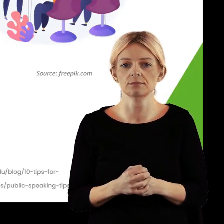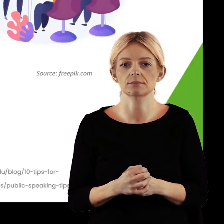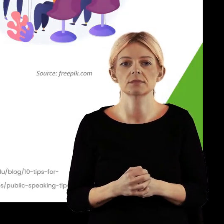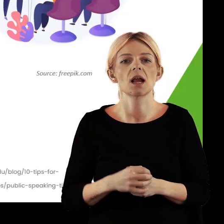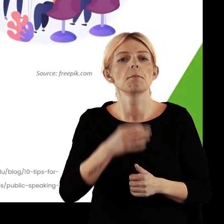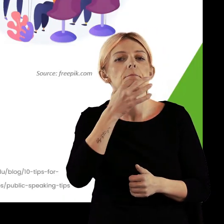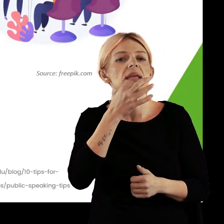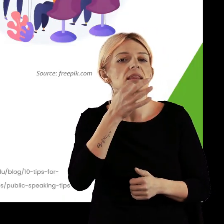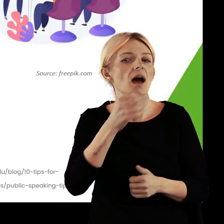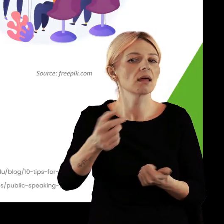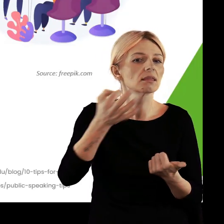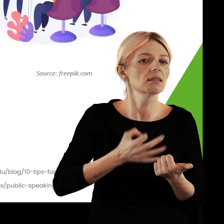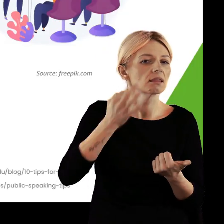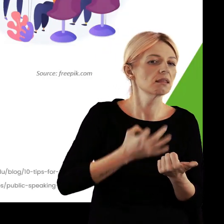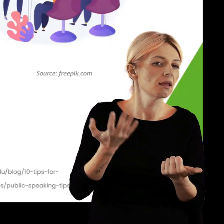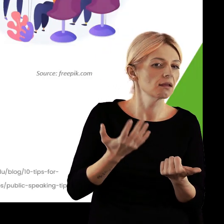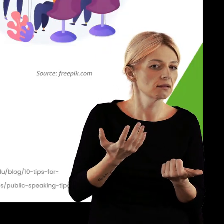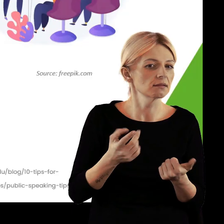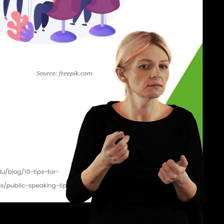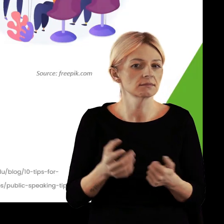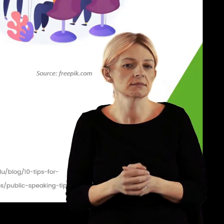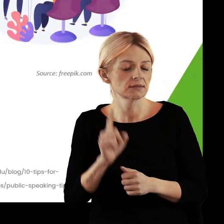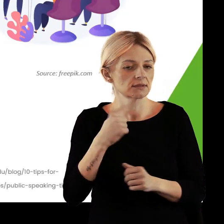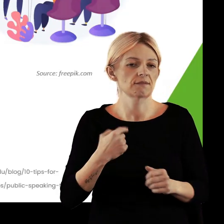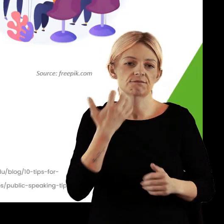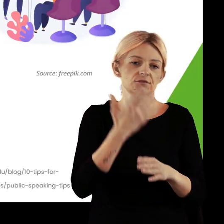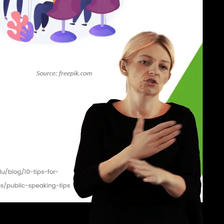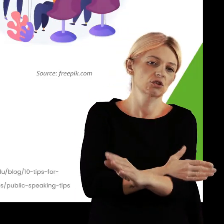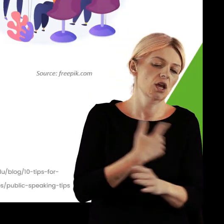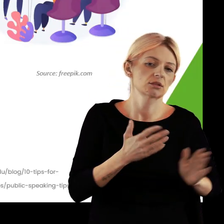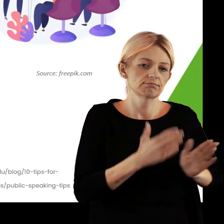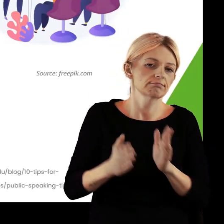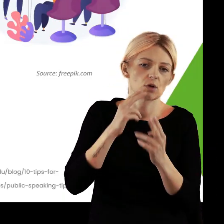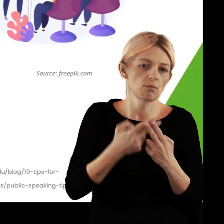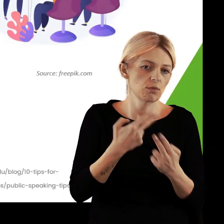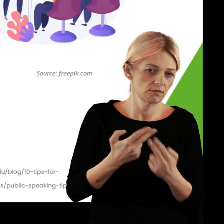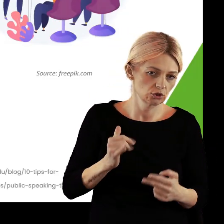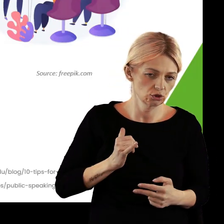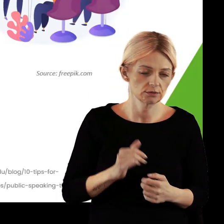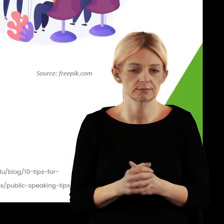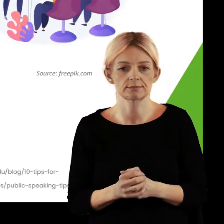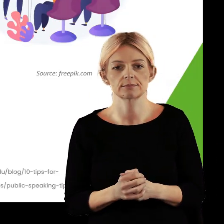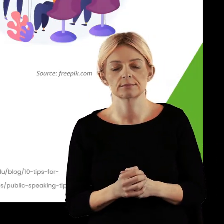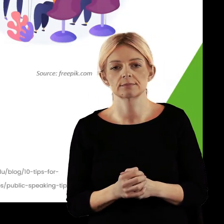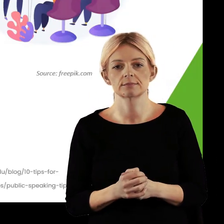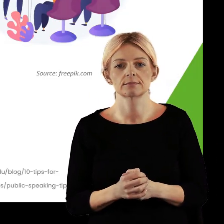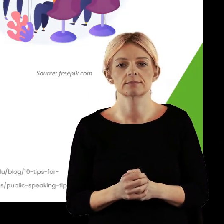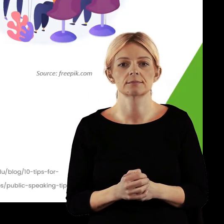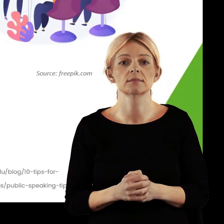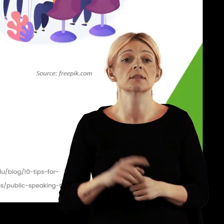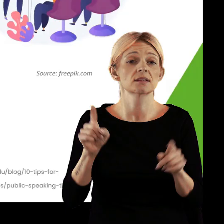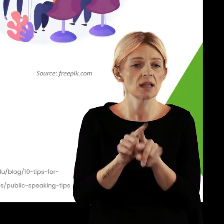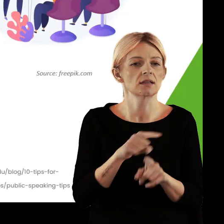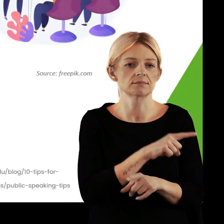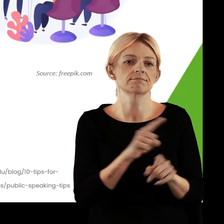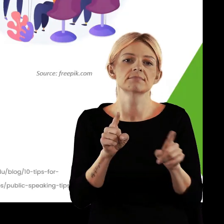quotes, questions to the audience to make it easier for them to understand the topic. Once the presentation is ready,